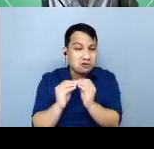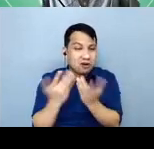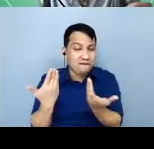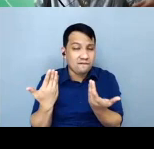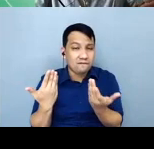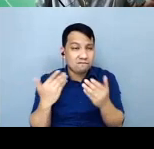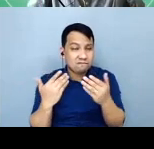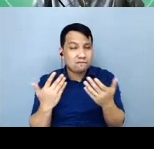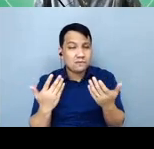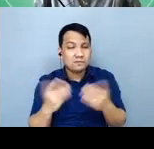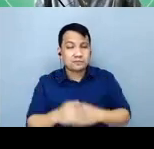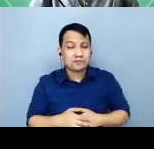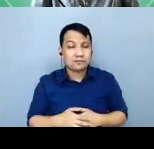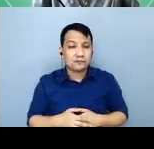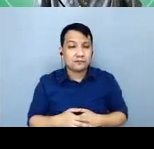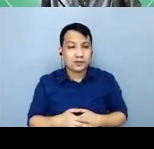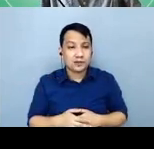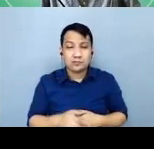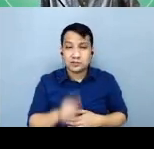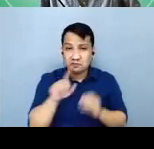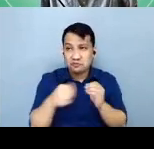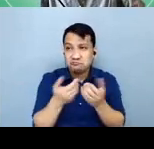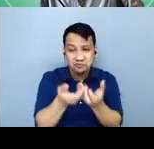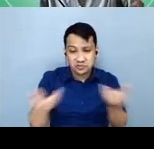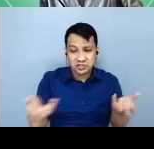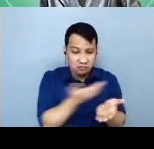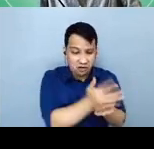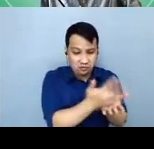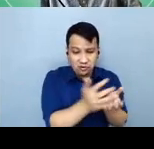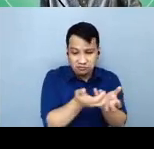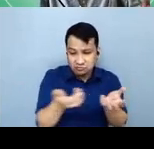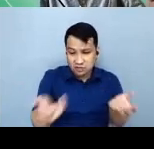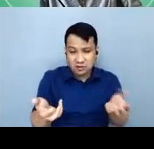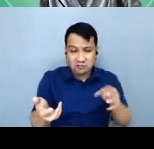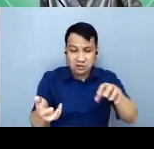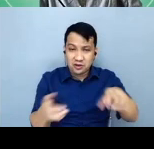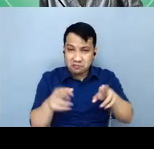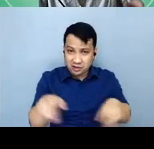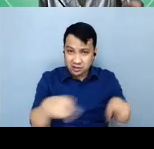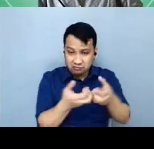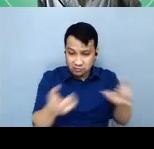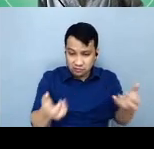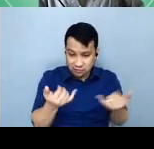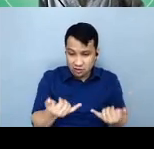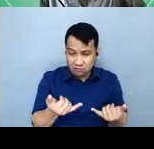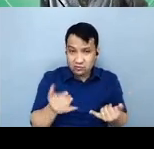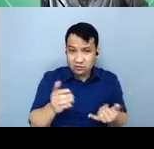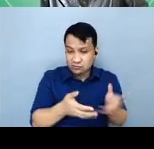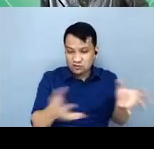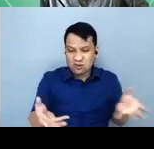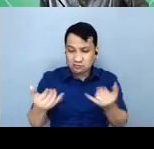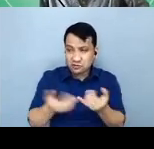When we look at the way we segregate our waste, we may segregate our waste now, but when it reaches